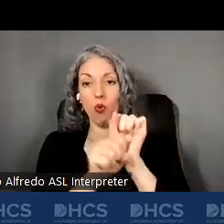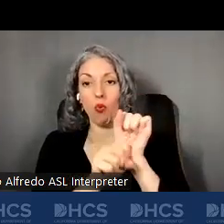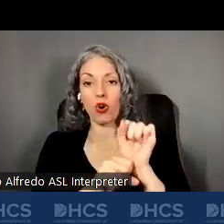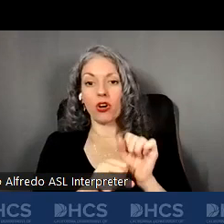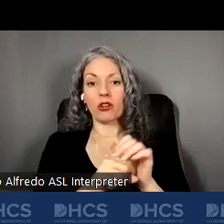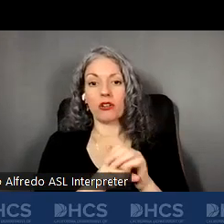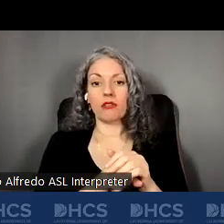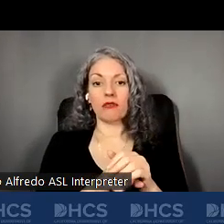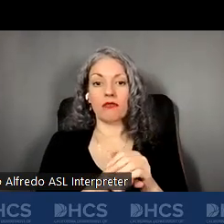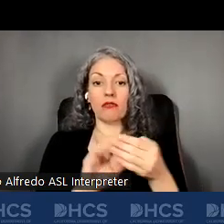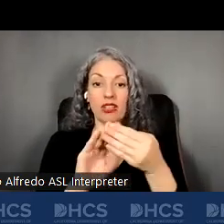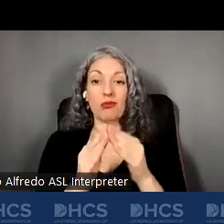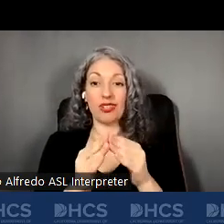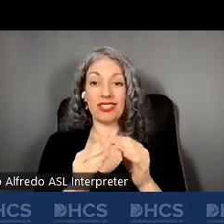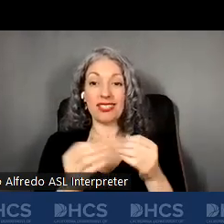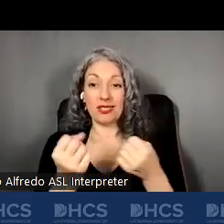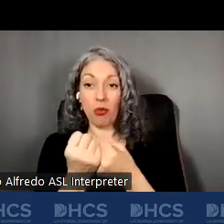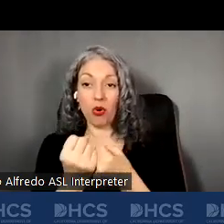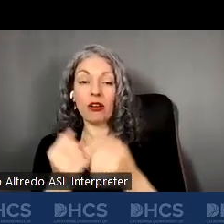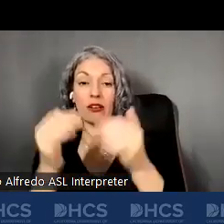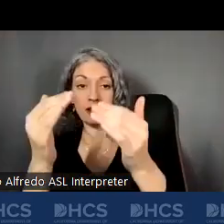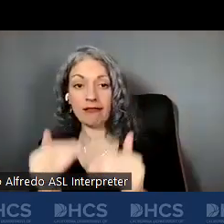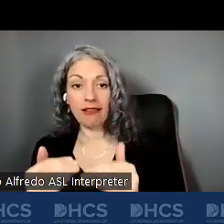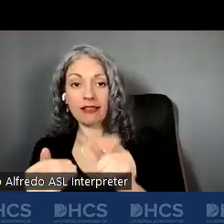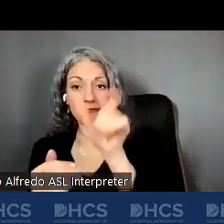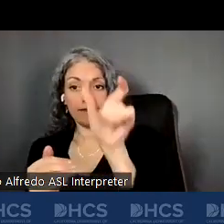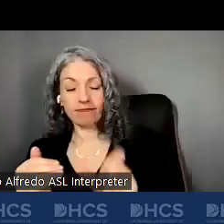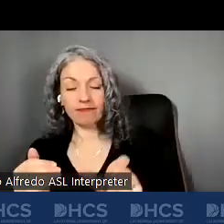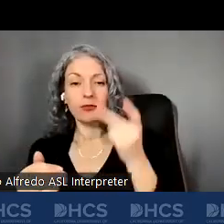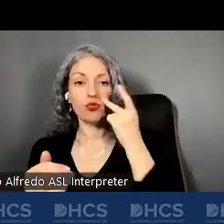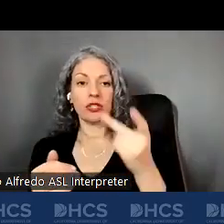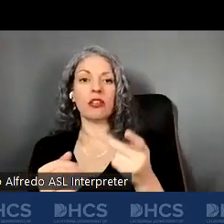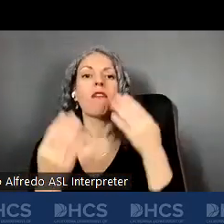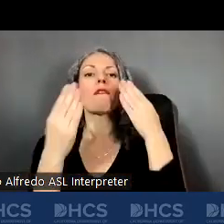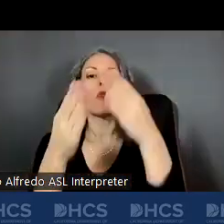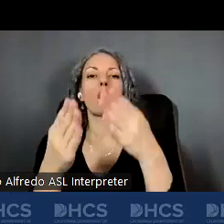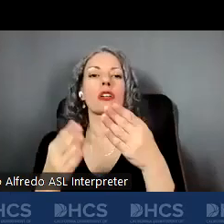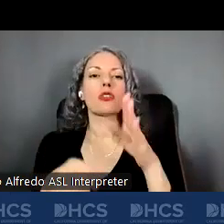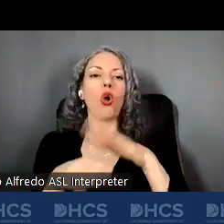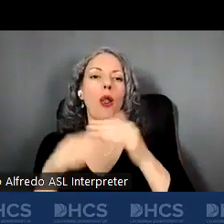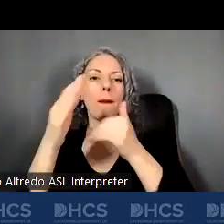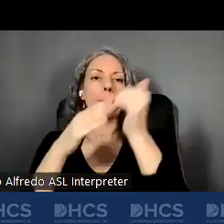supports. The next bucket of awards were really focused on building